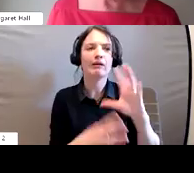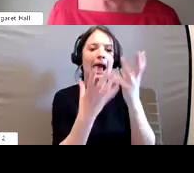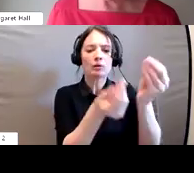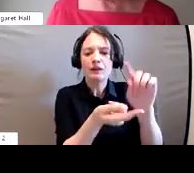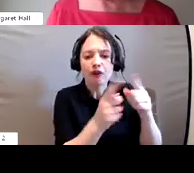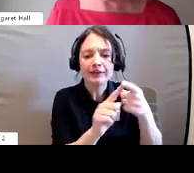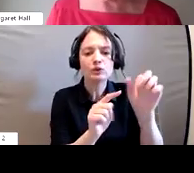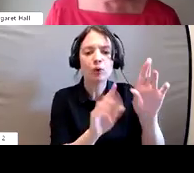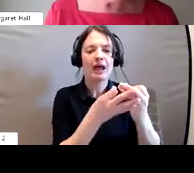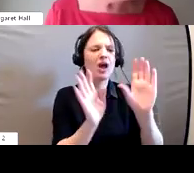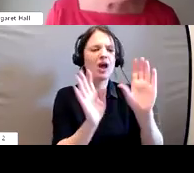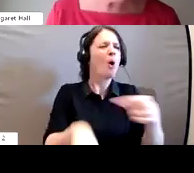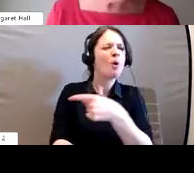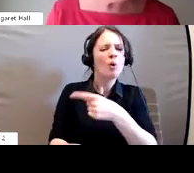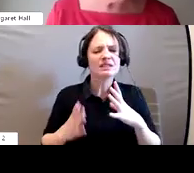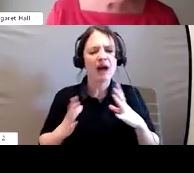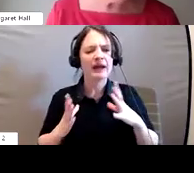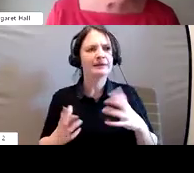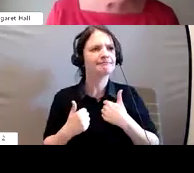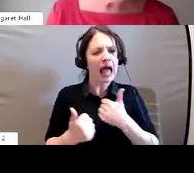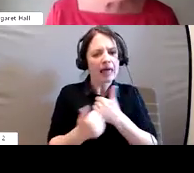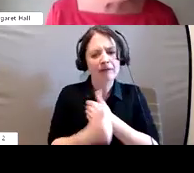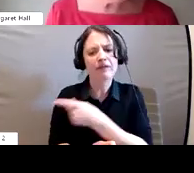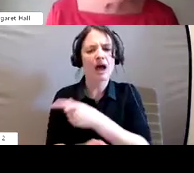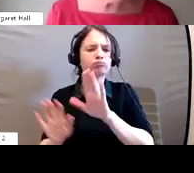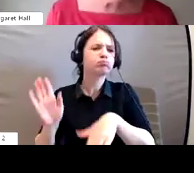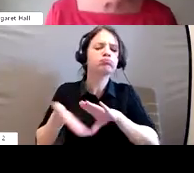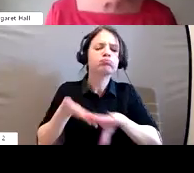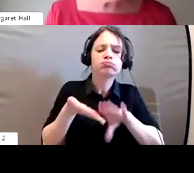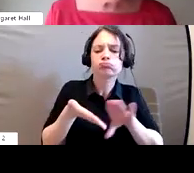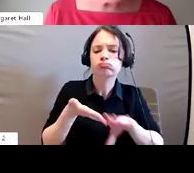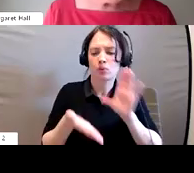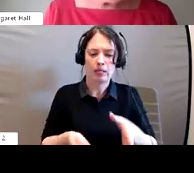and love. Those reasons I was describing on the previous slide.